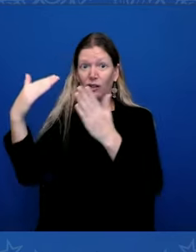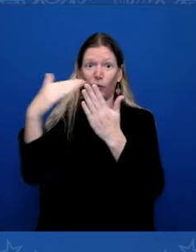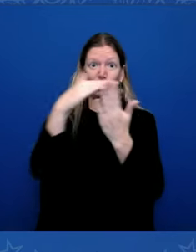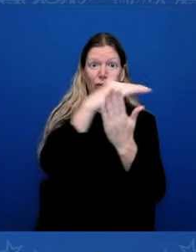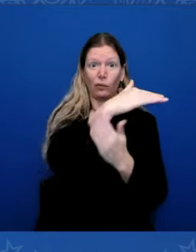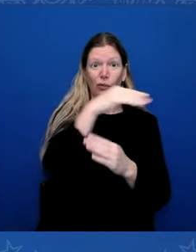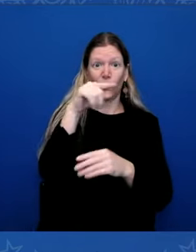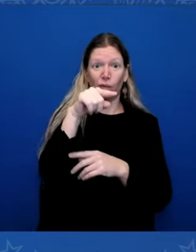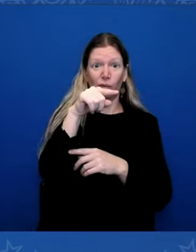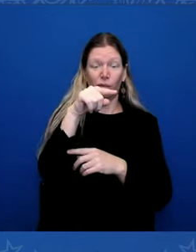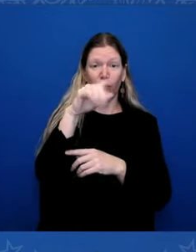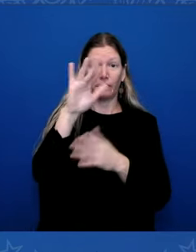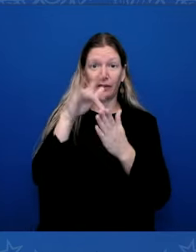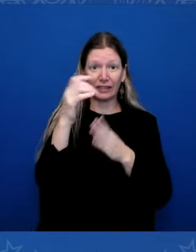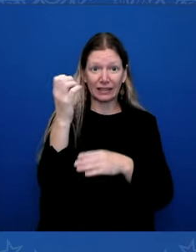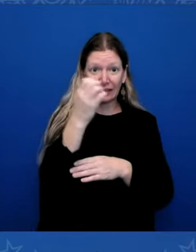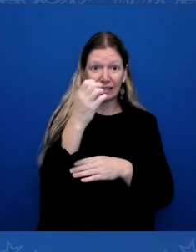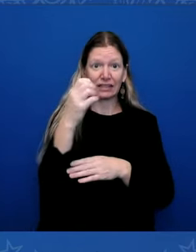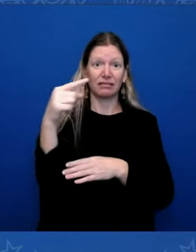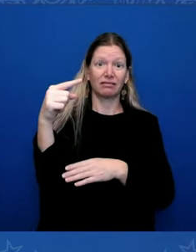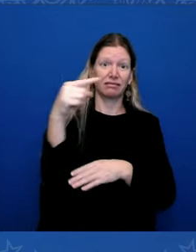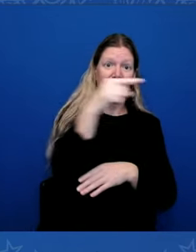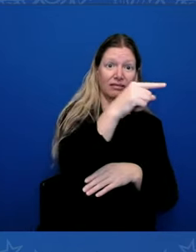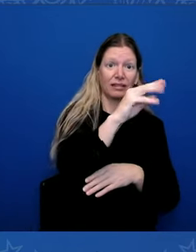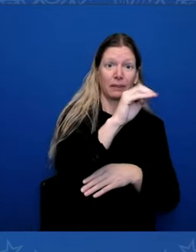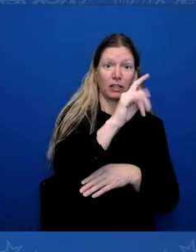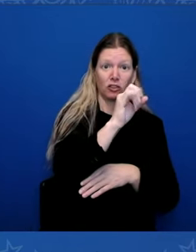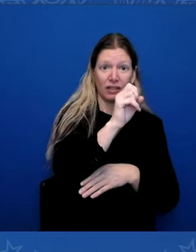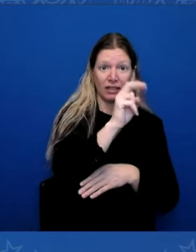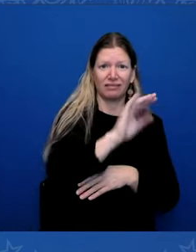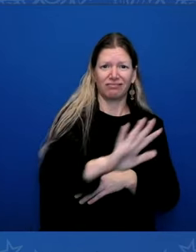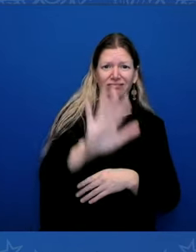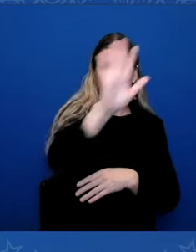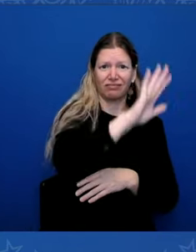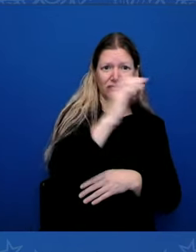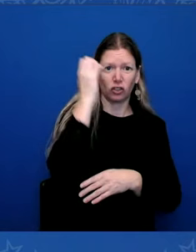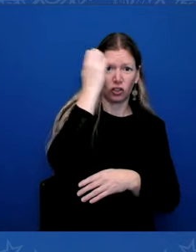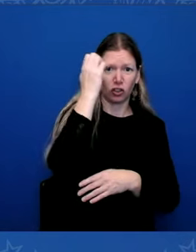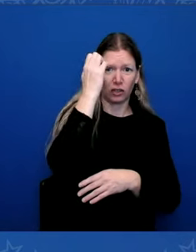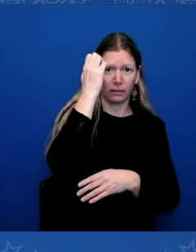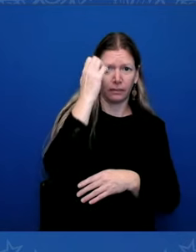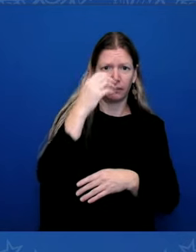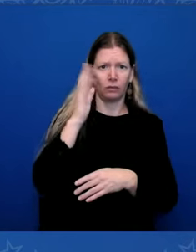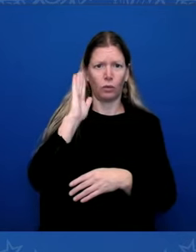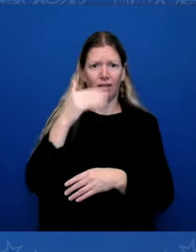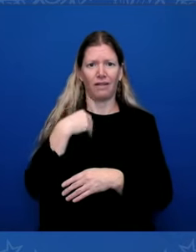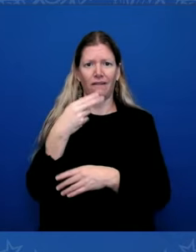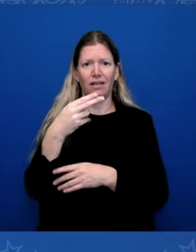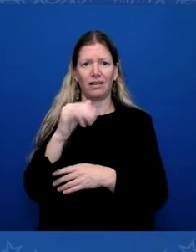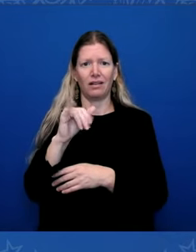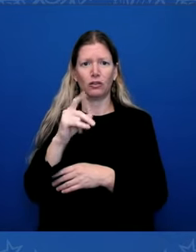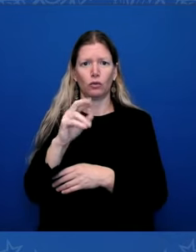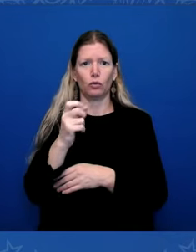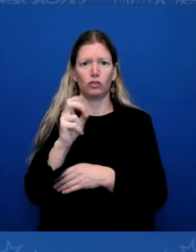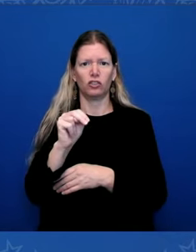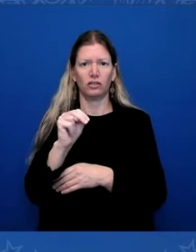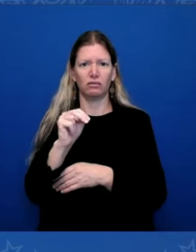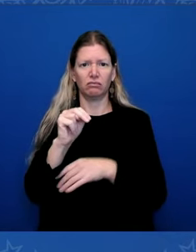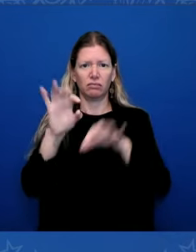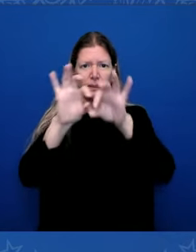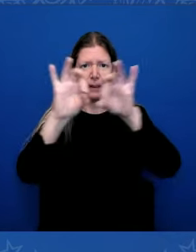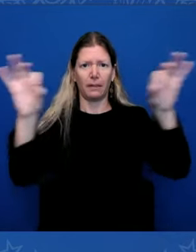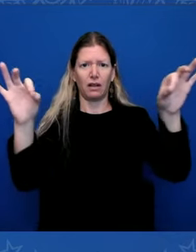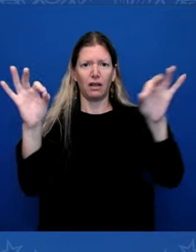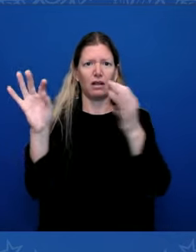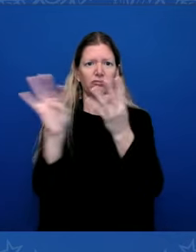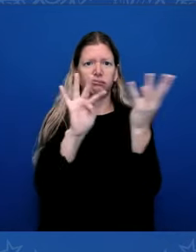a hydrogen pipeline there. This is going to significantly reduce the amount of carbon emitted in the air, but it